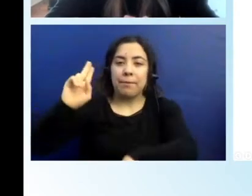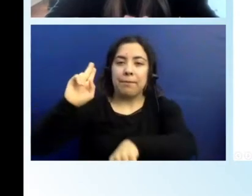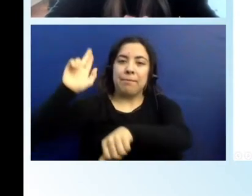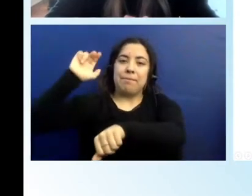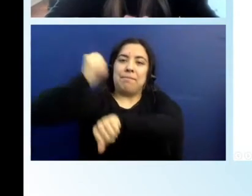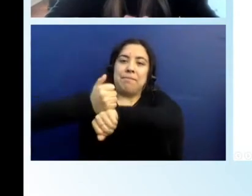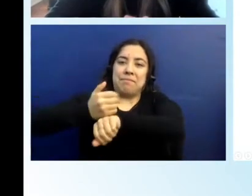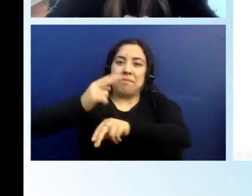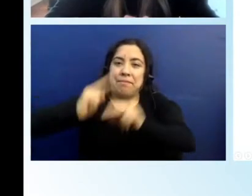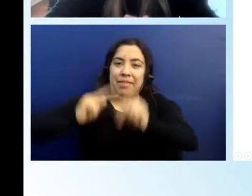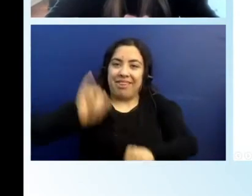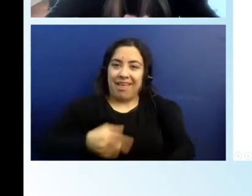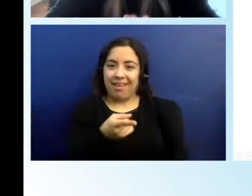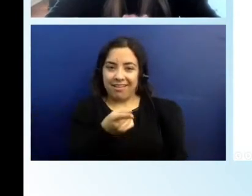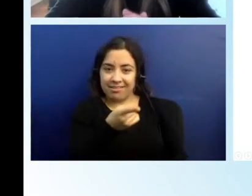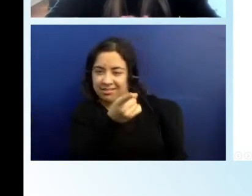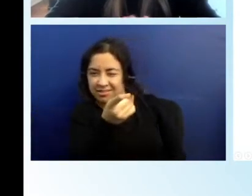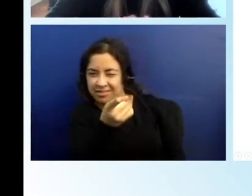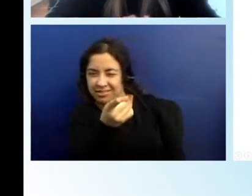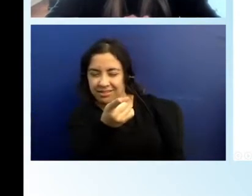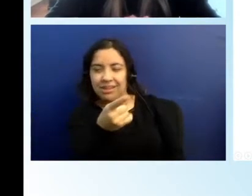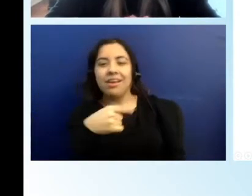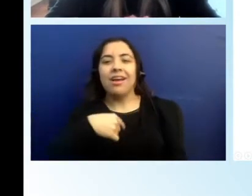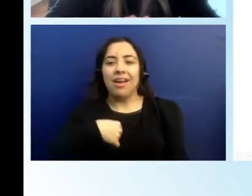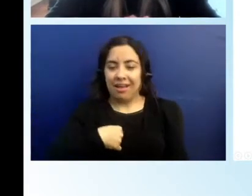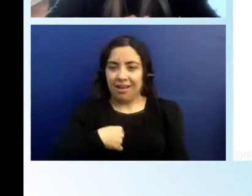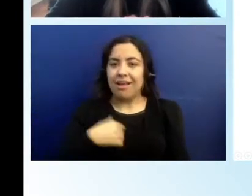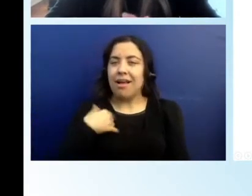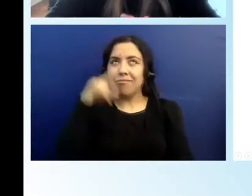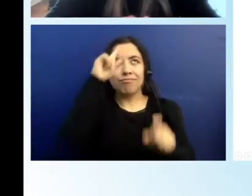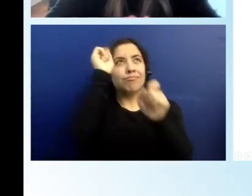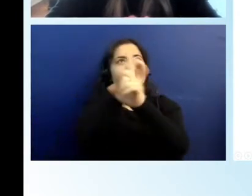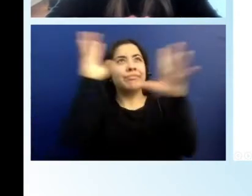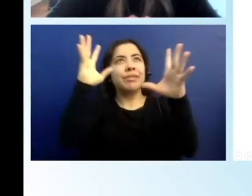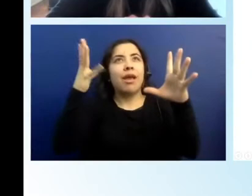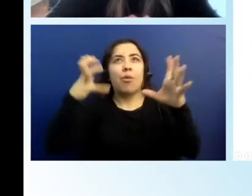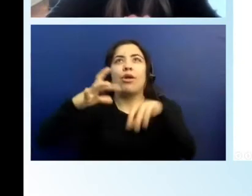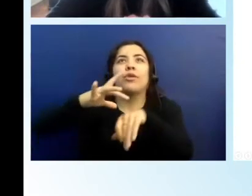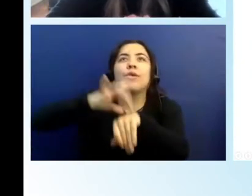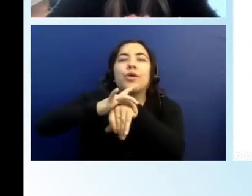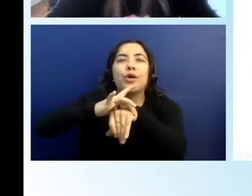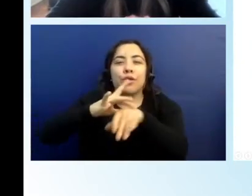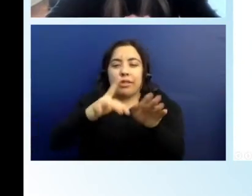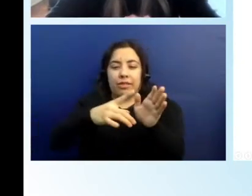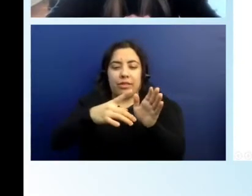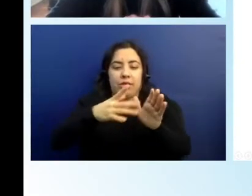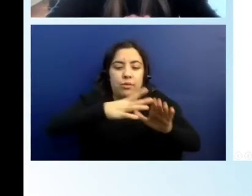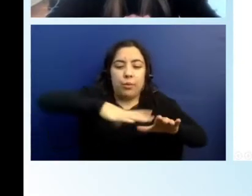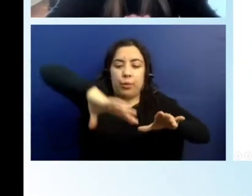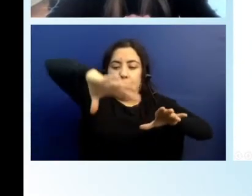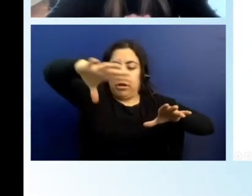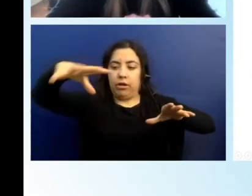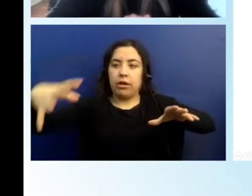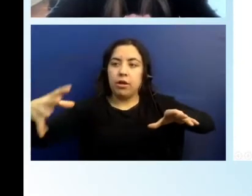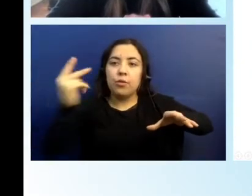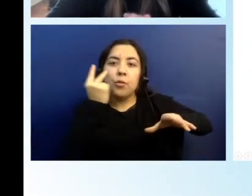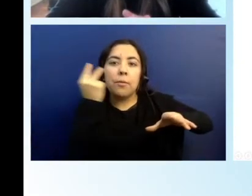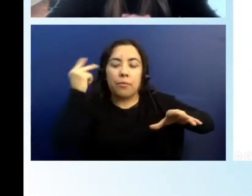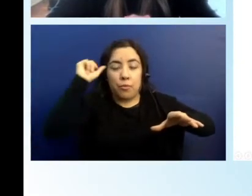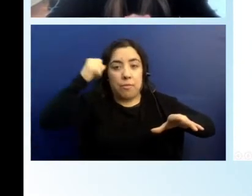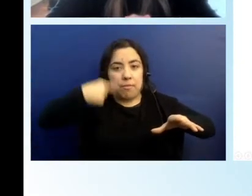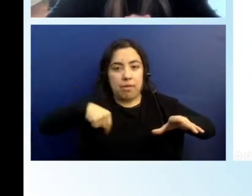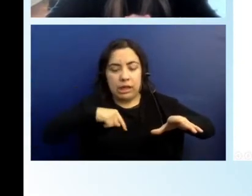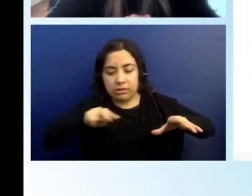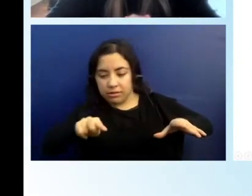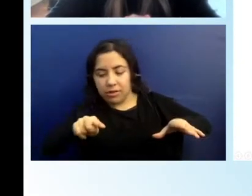would remind us and of our role, you know, something that would help stitch together our